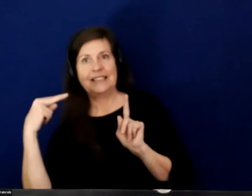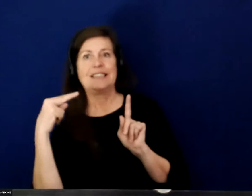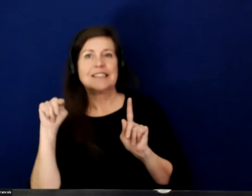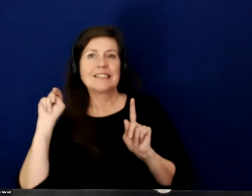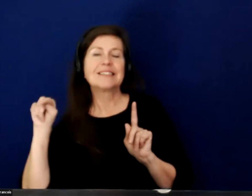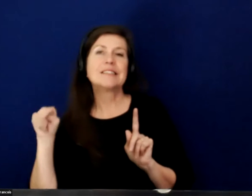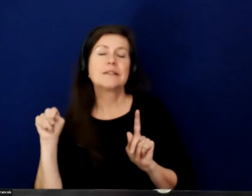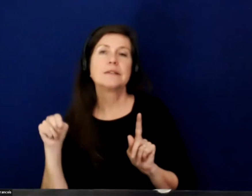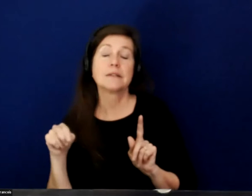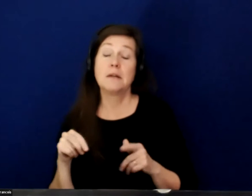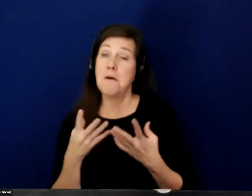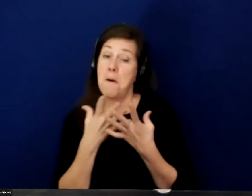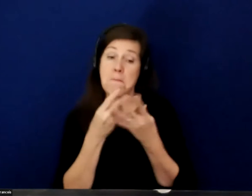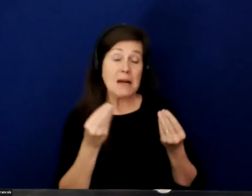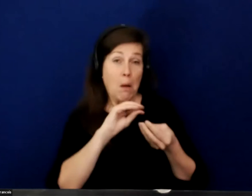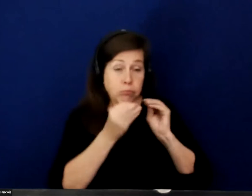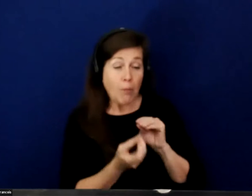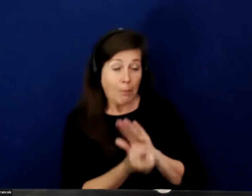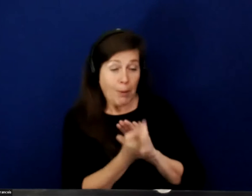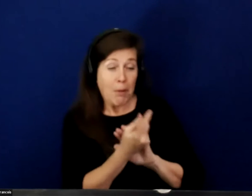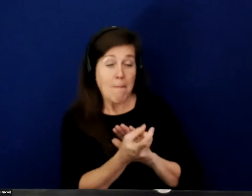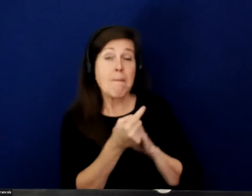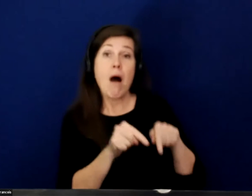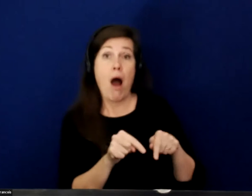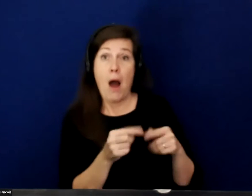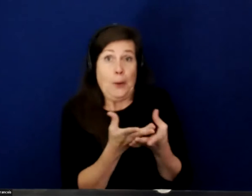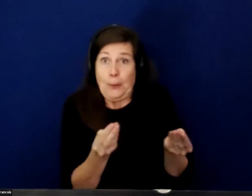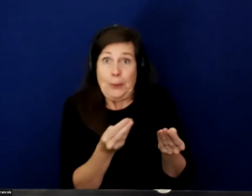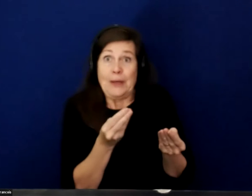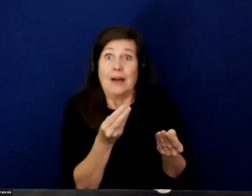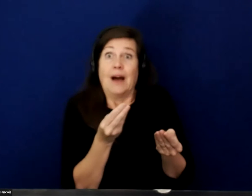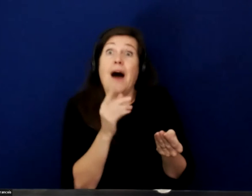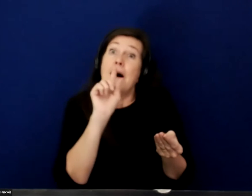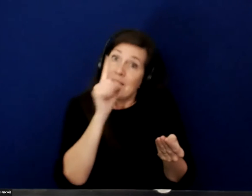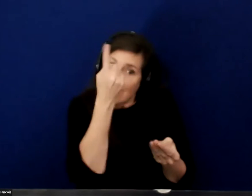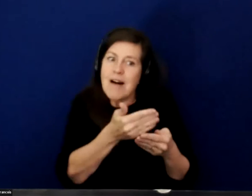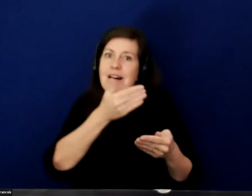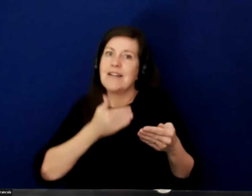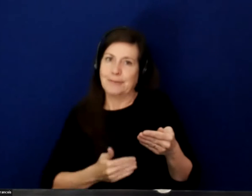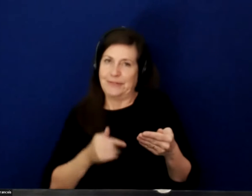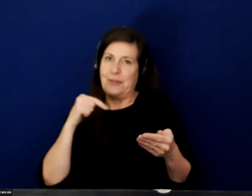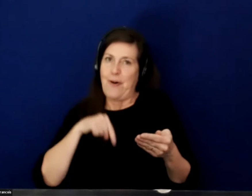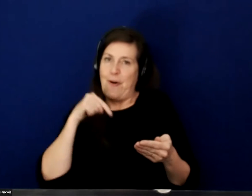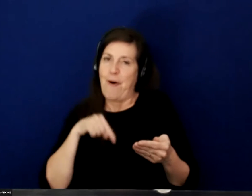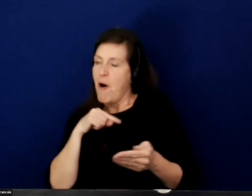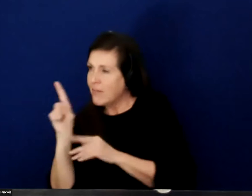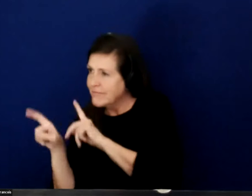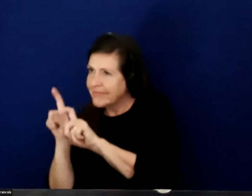problems would be avoided if you sort of sat down with the users before you start